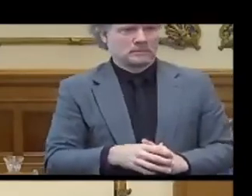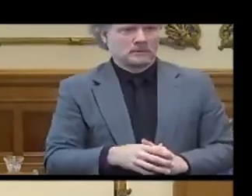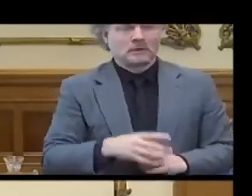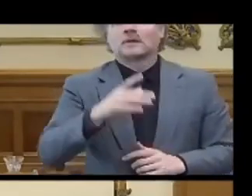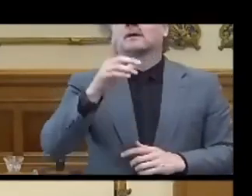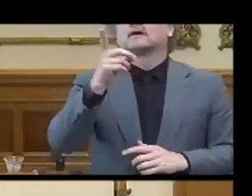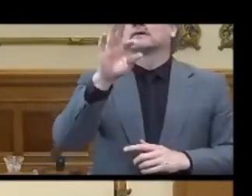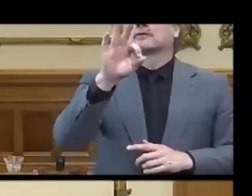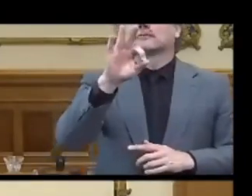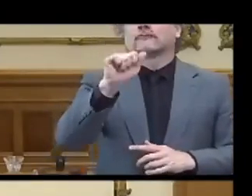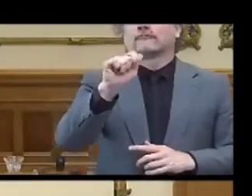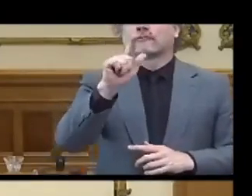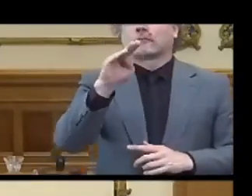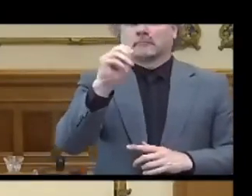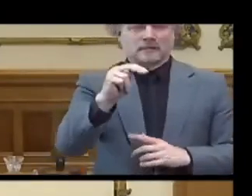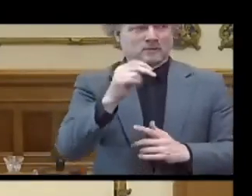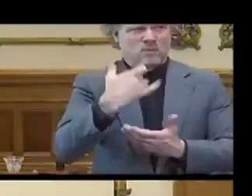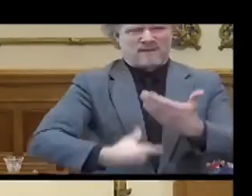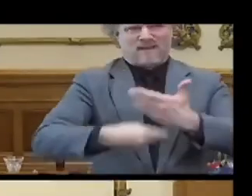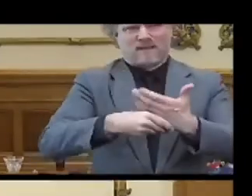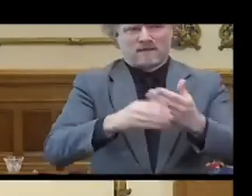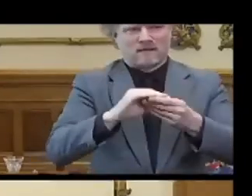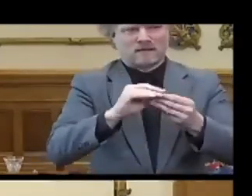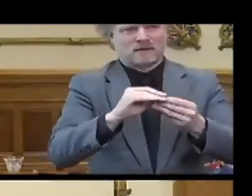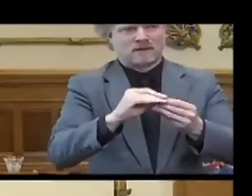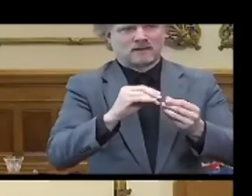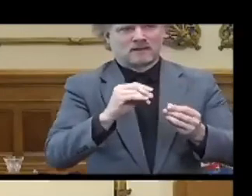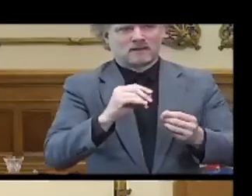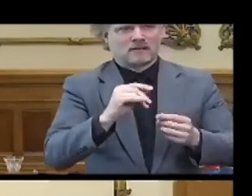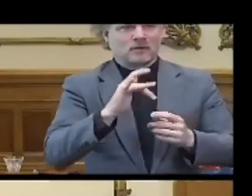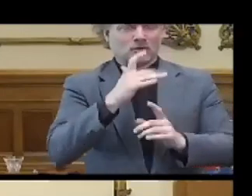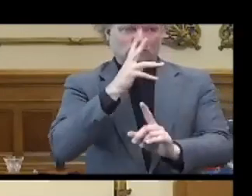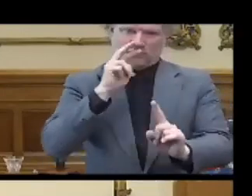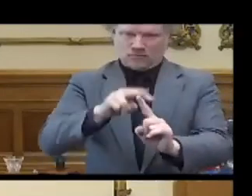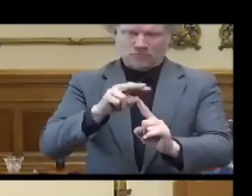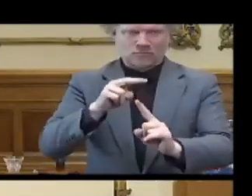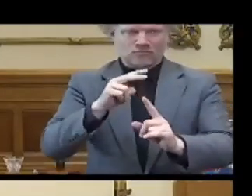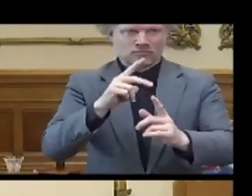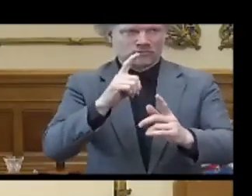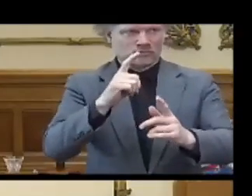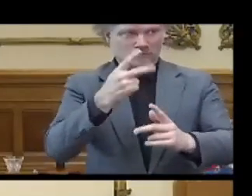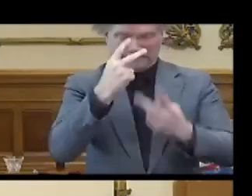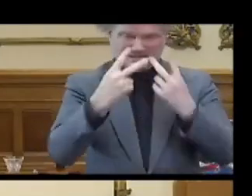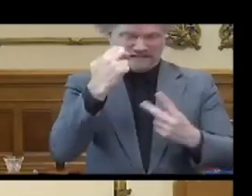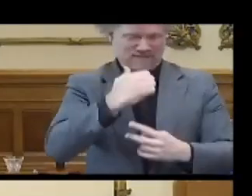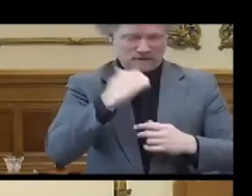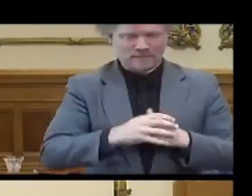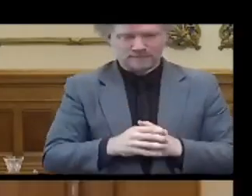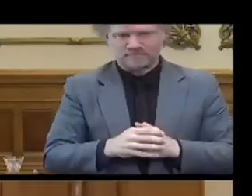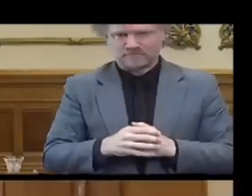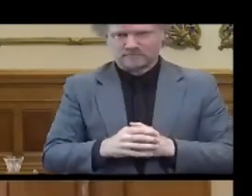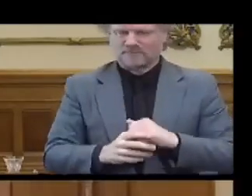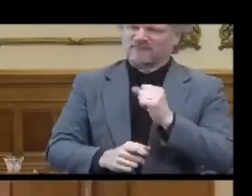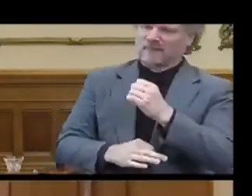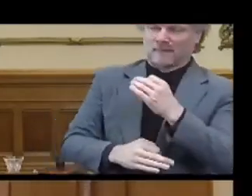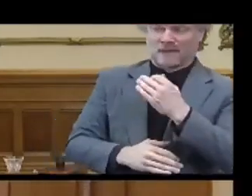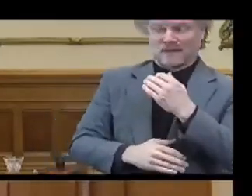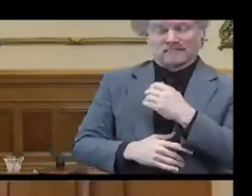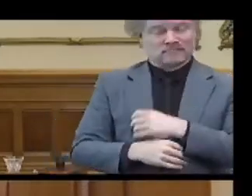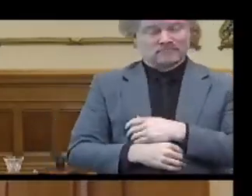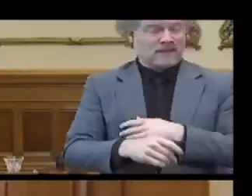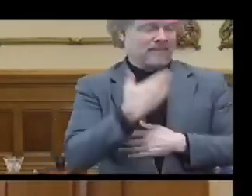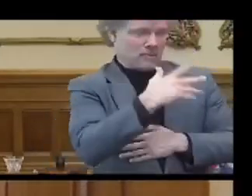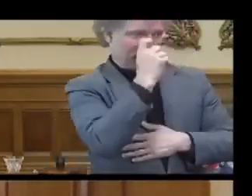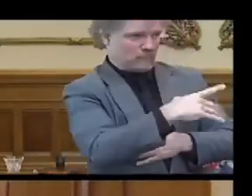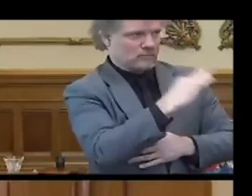Kaufman, you want to add something, because you're seeing things from a frontline windshield every day too. Yes, sir. Thank you, Governor. I